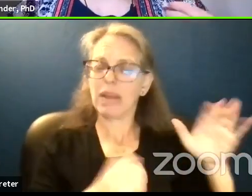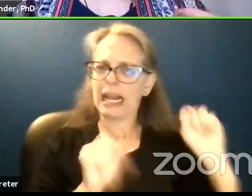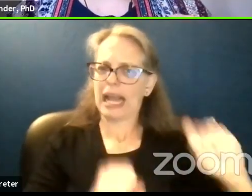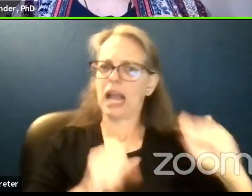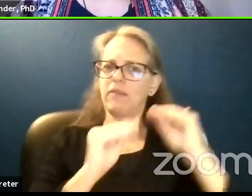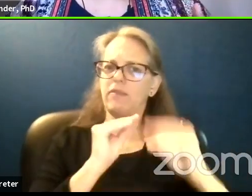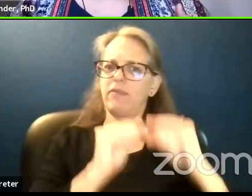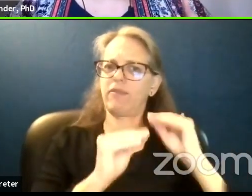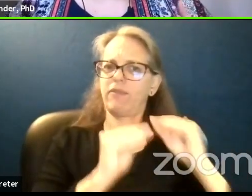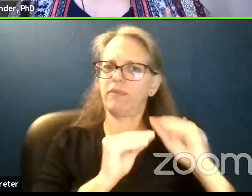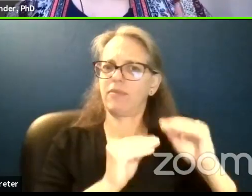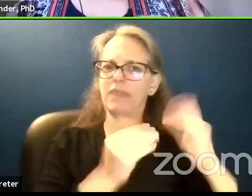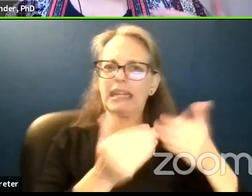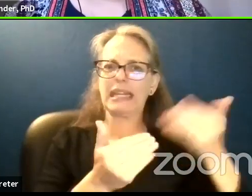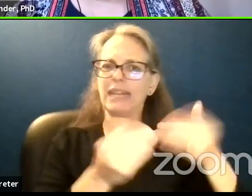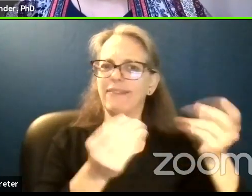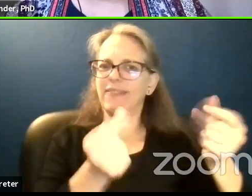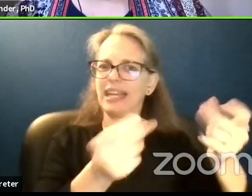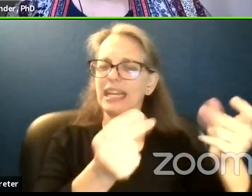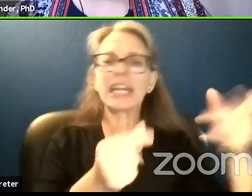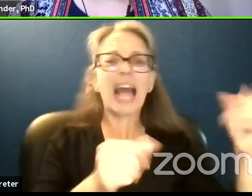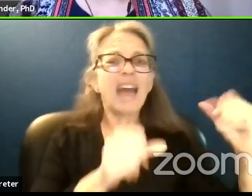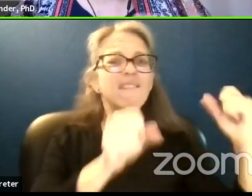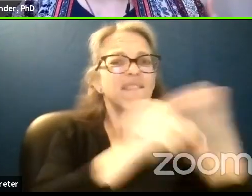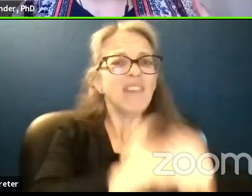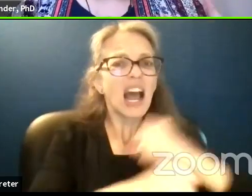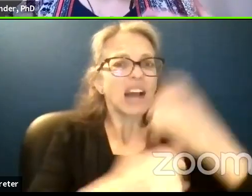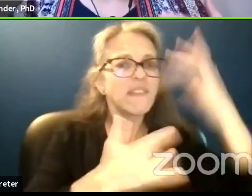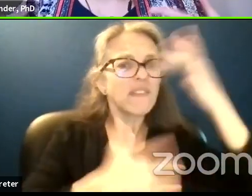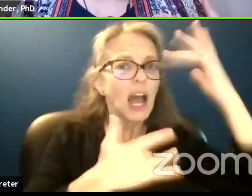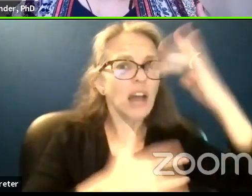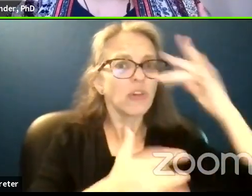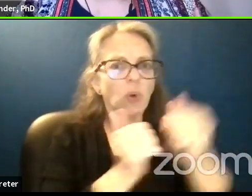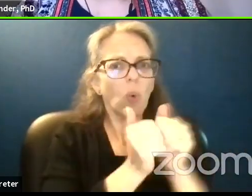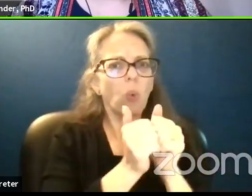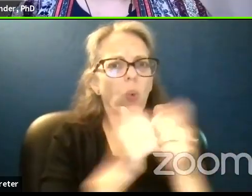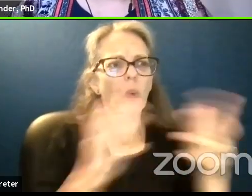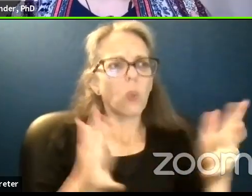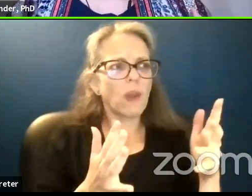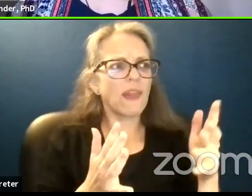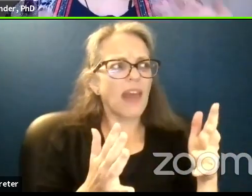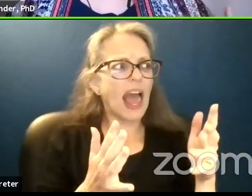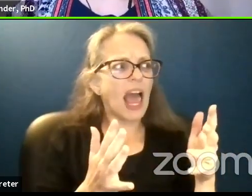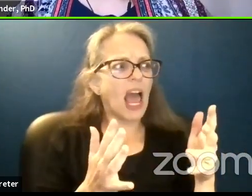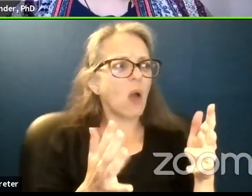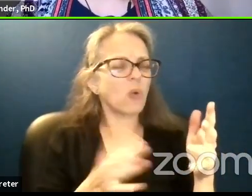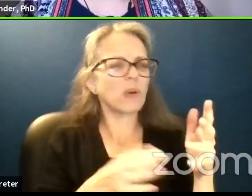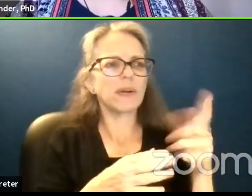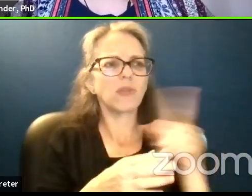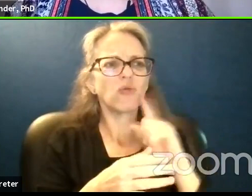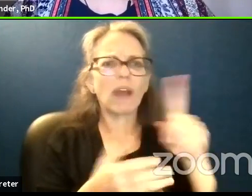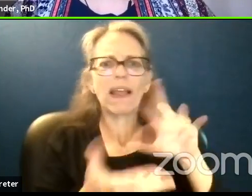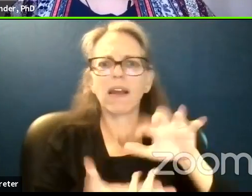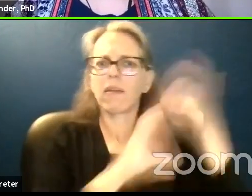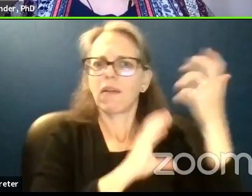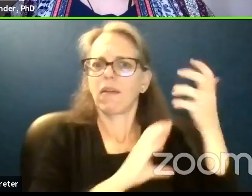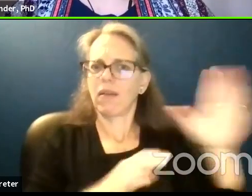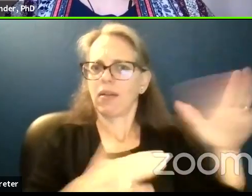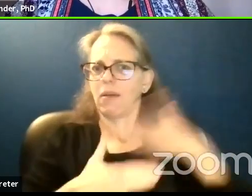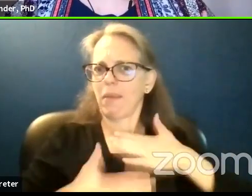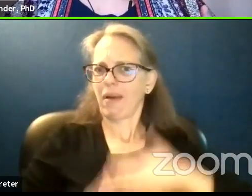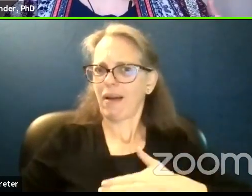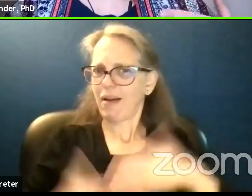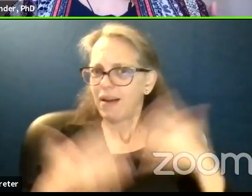doesn't, it can fight the viruses without getting like too crazy, too overactive. So